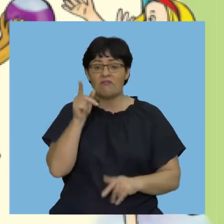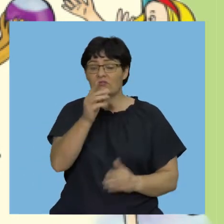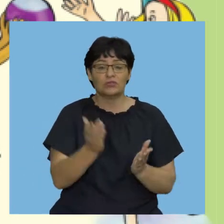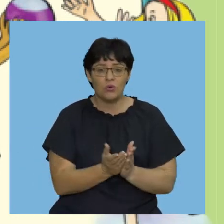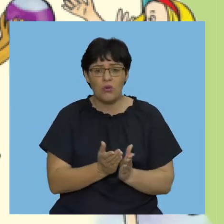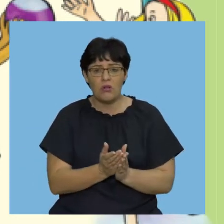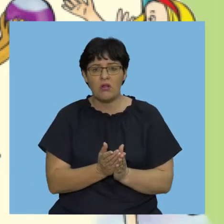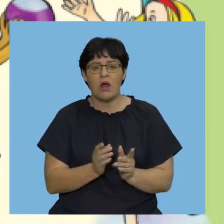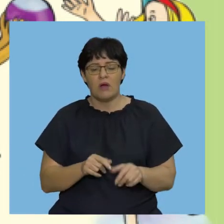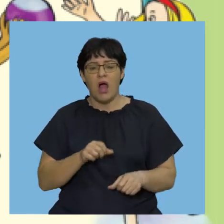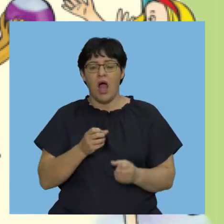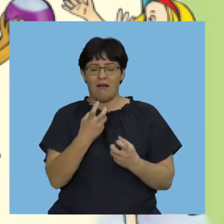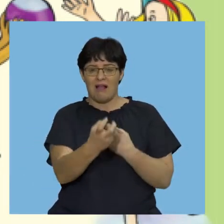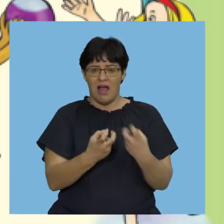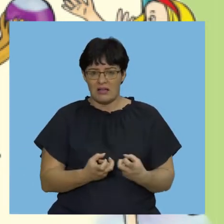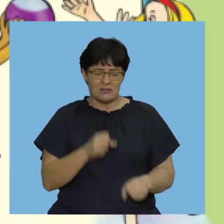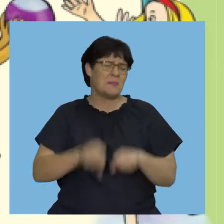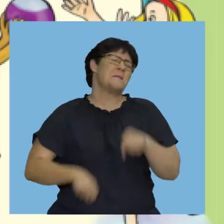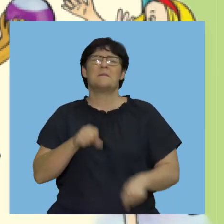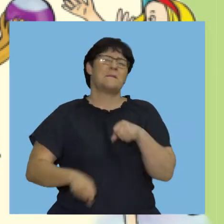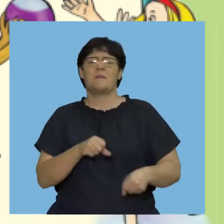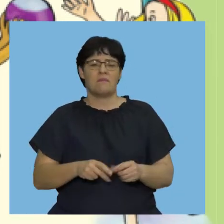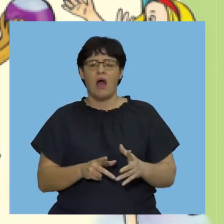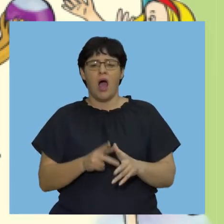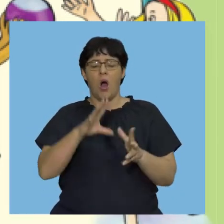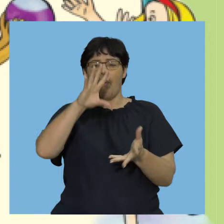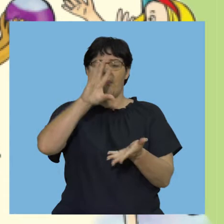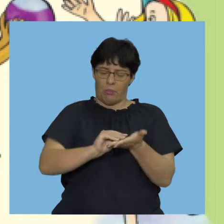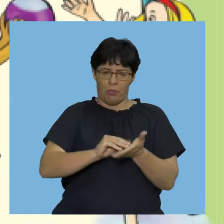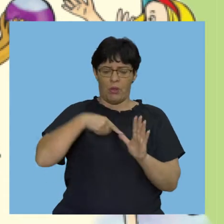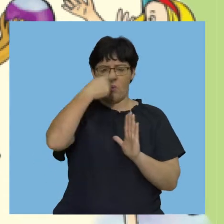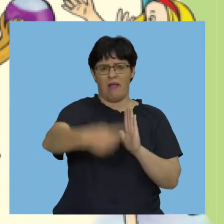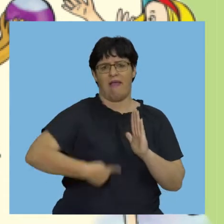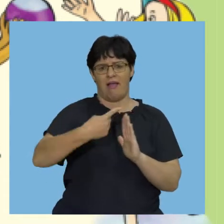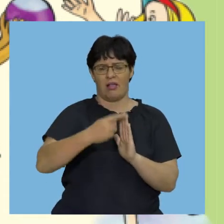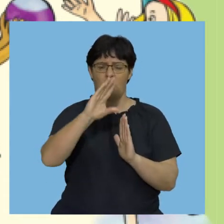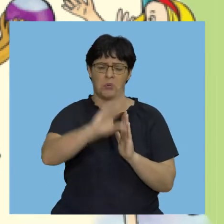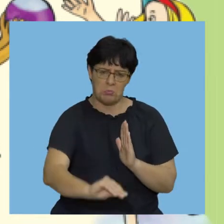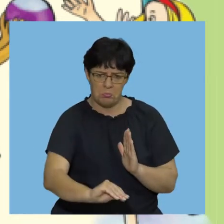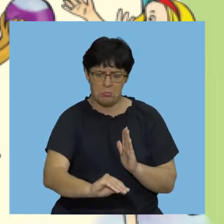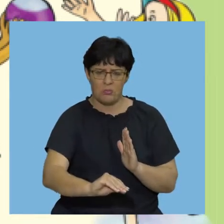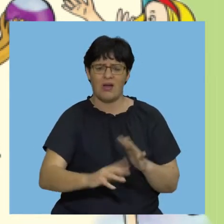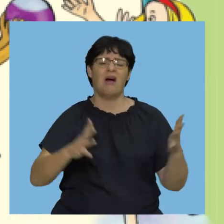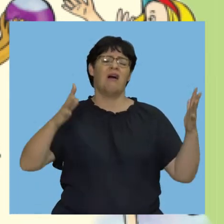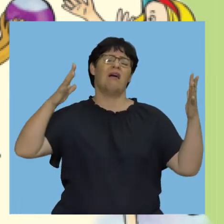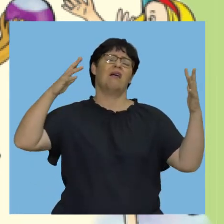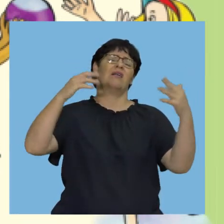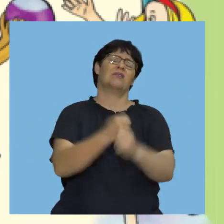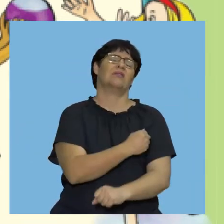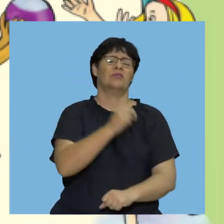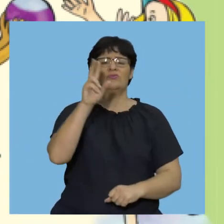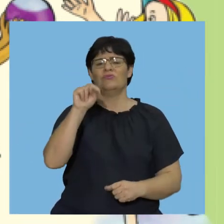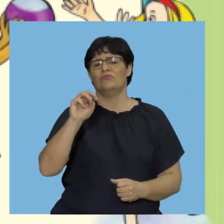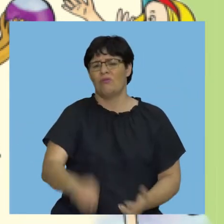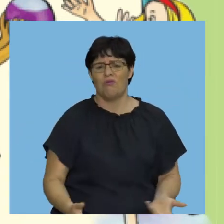she rode over some broken glass on the road and got a puncture in her front tire. Oh no, she said